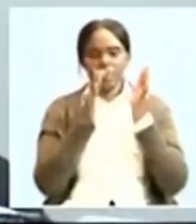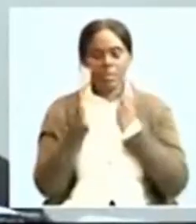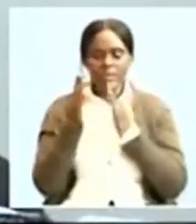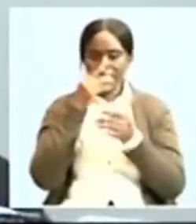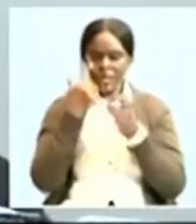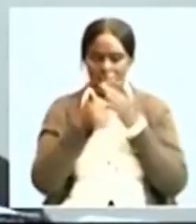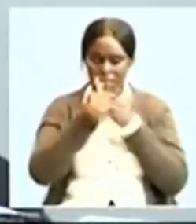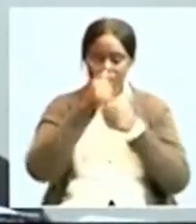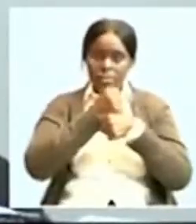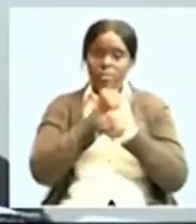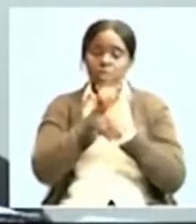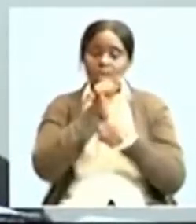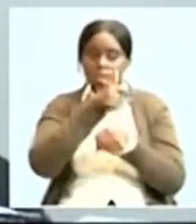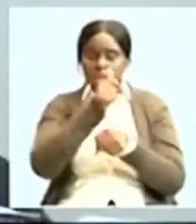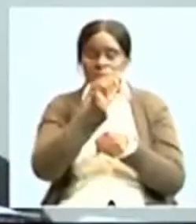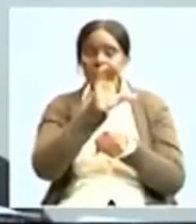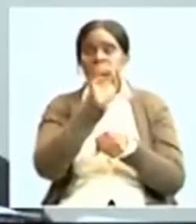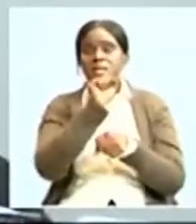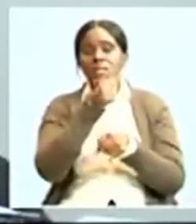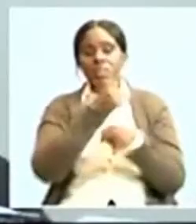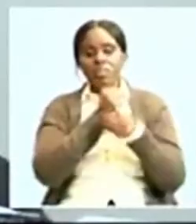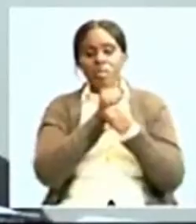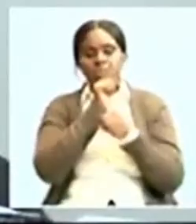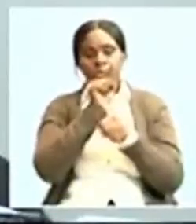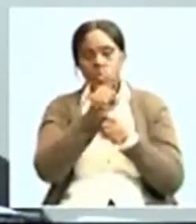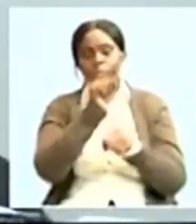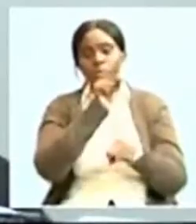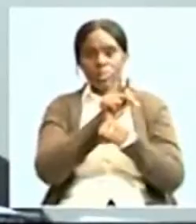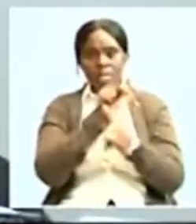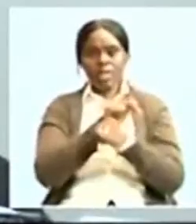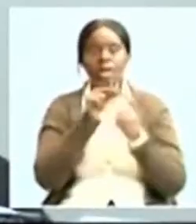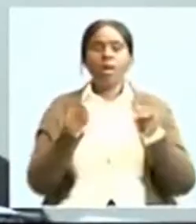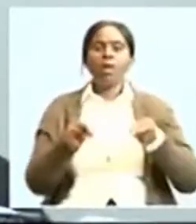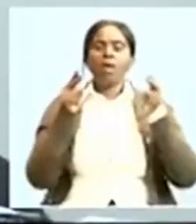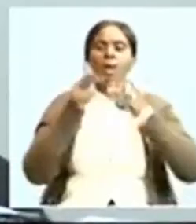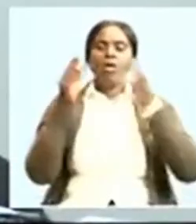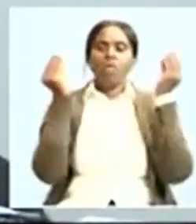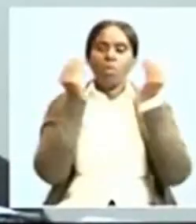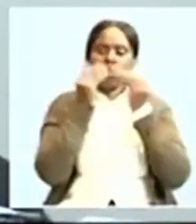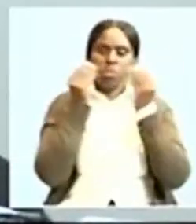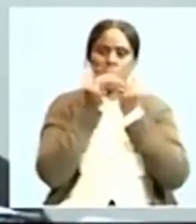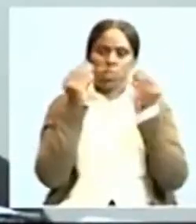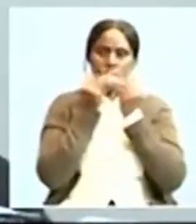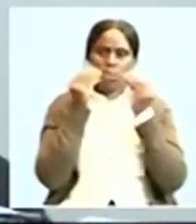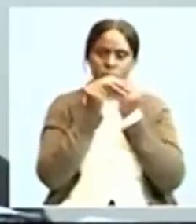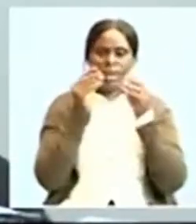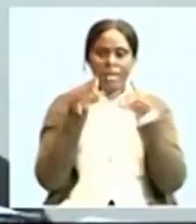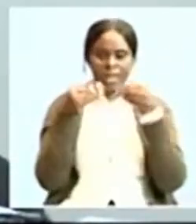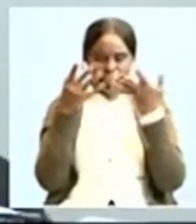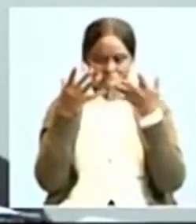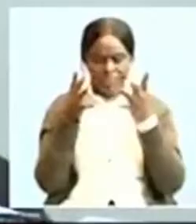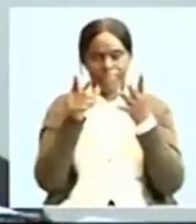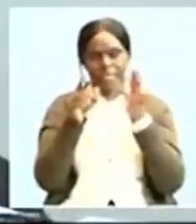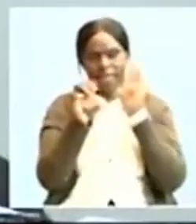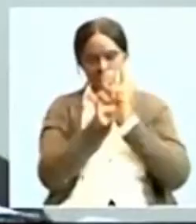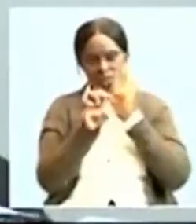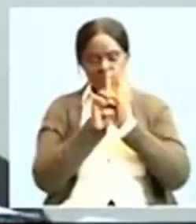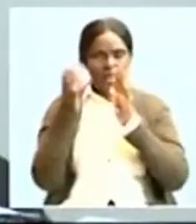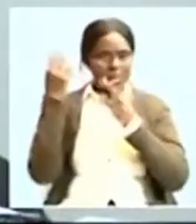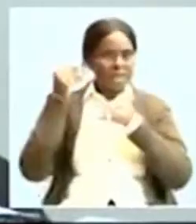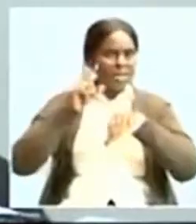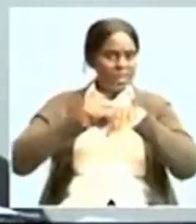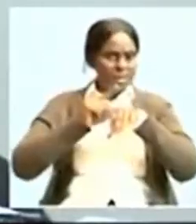should ensure, even UCS, to ensure that the projects are of high quality. We were giving an example last